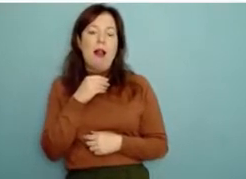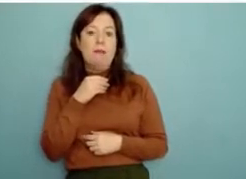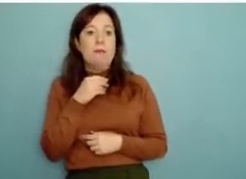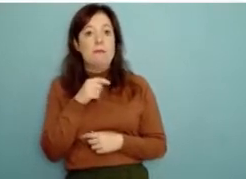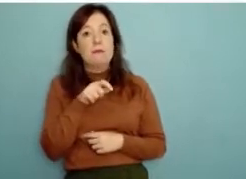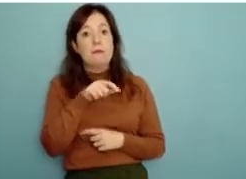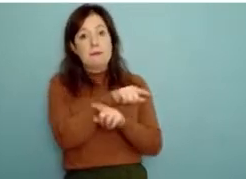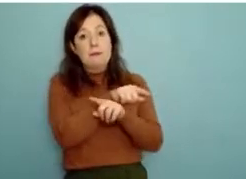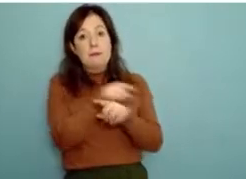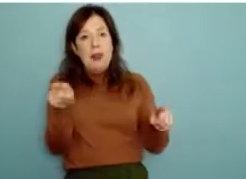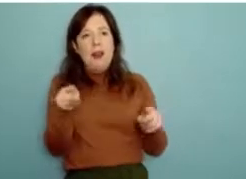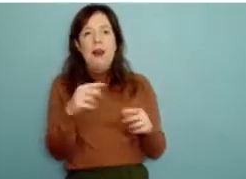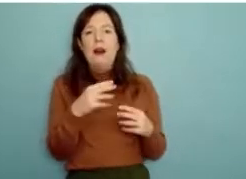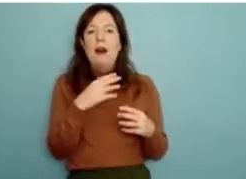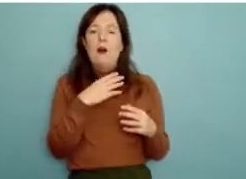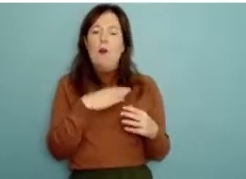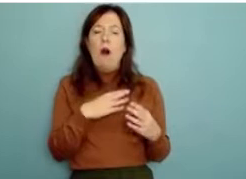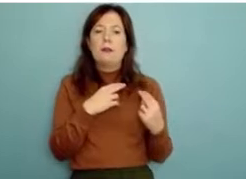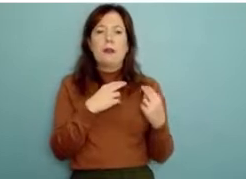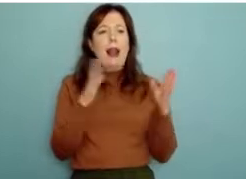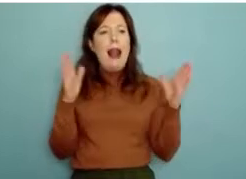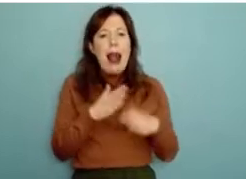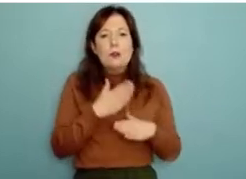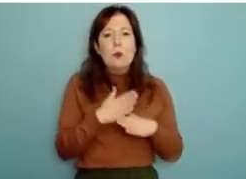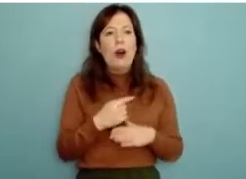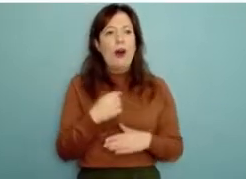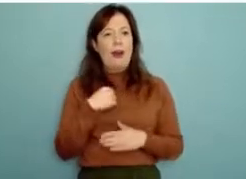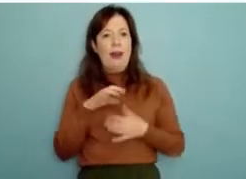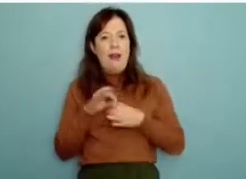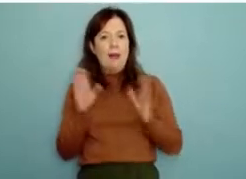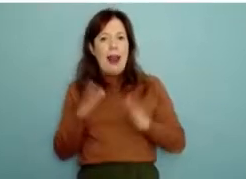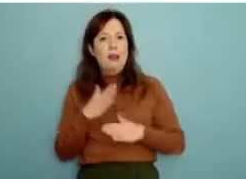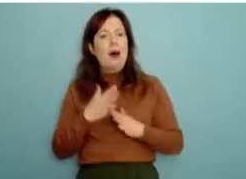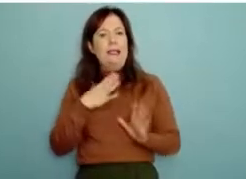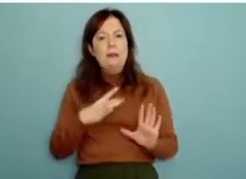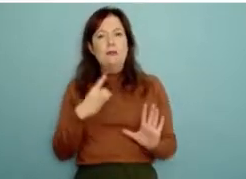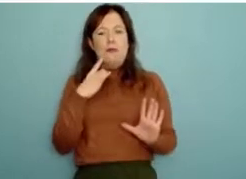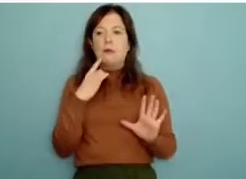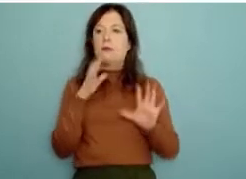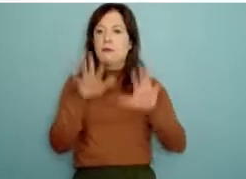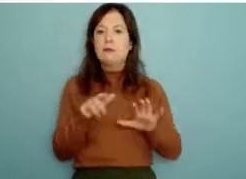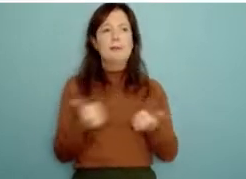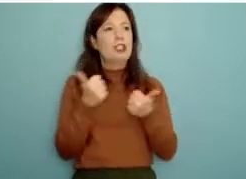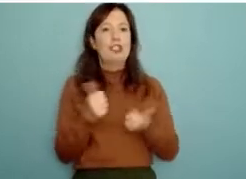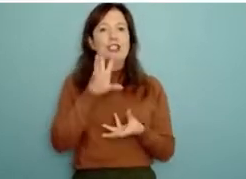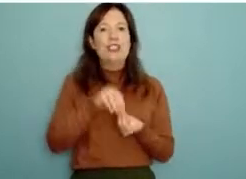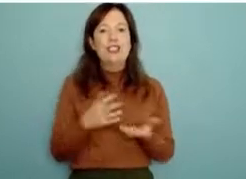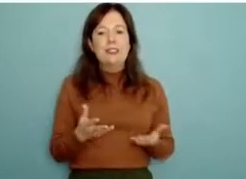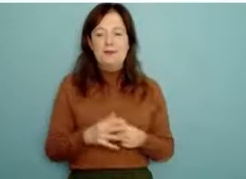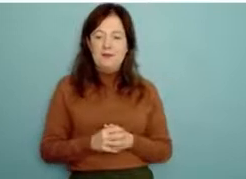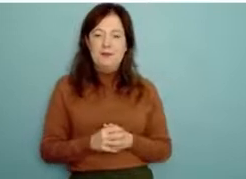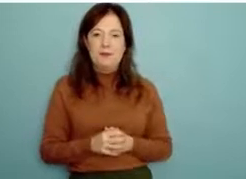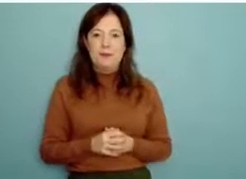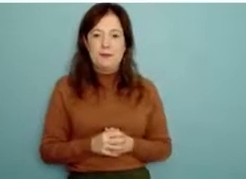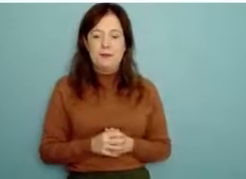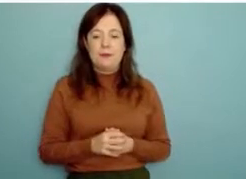user burden and clinician burden, it needed to be something that was easy to do. So if we move to the next slide.